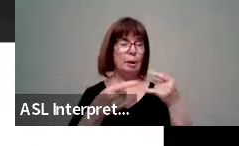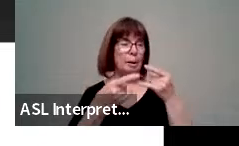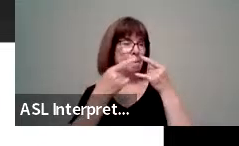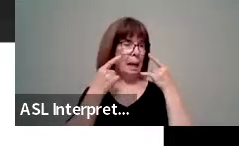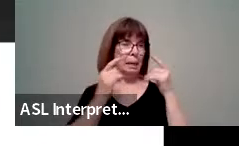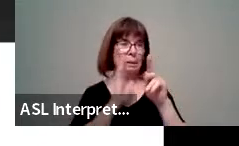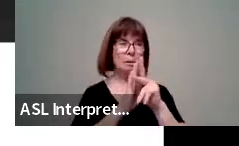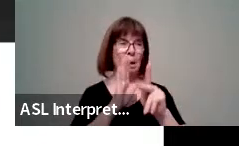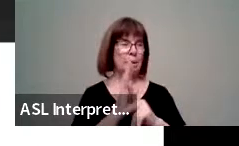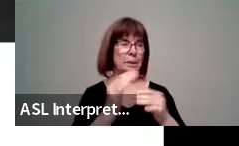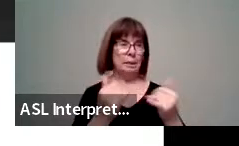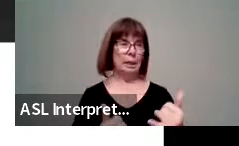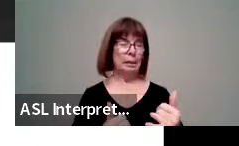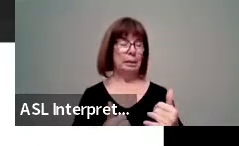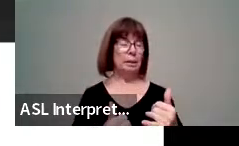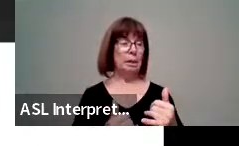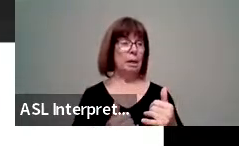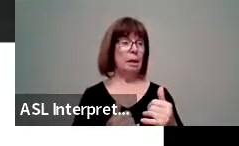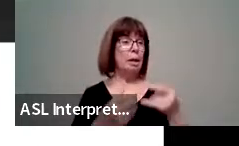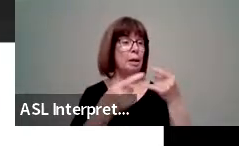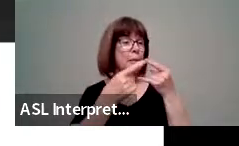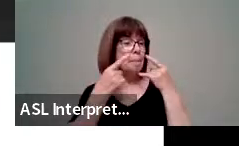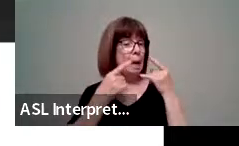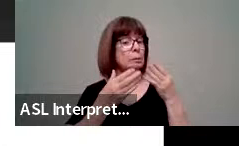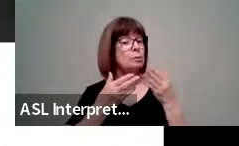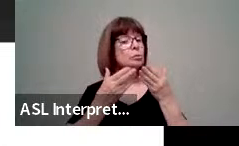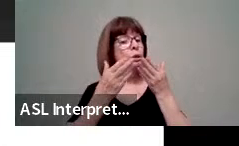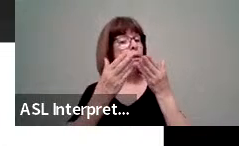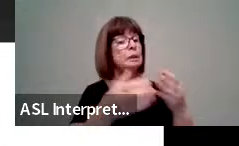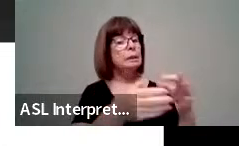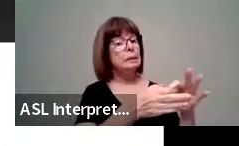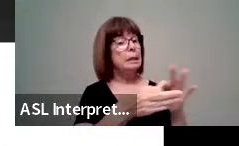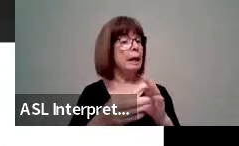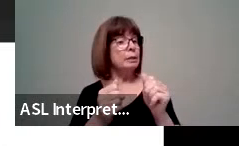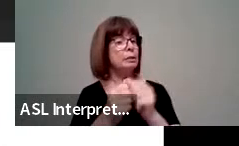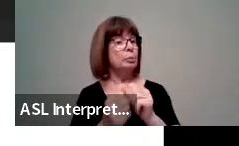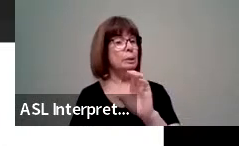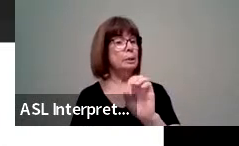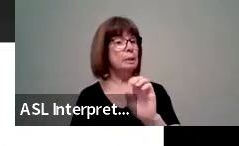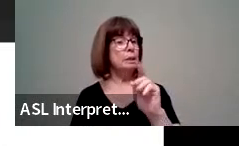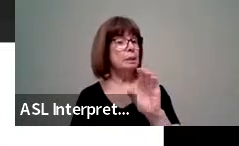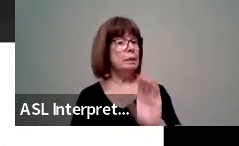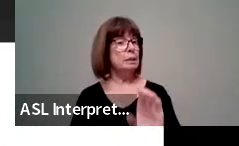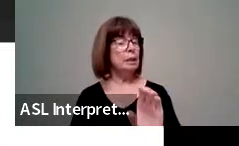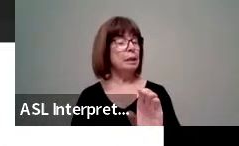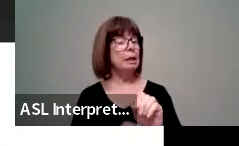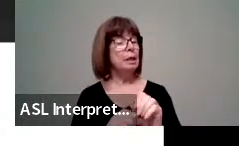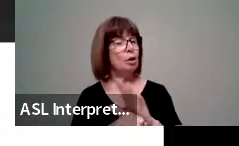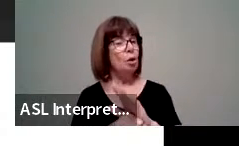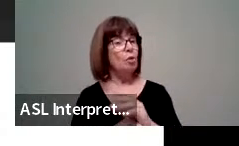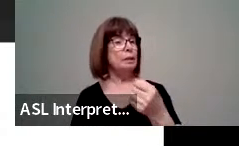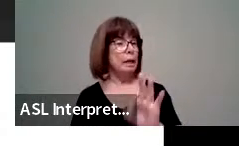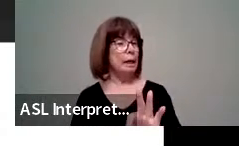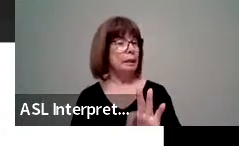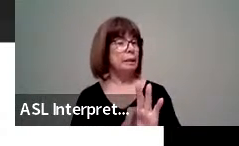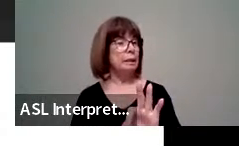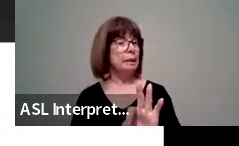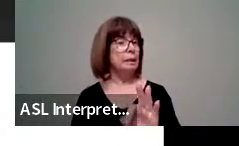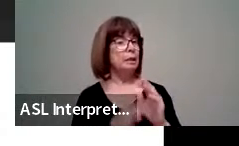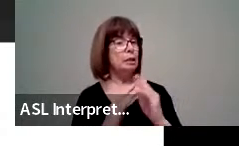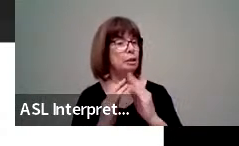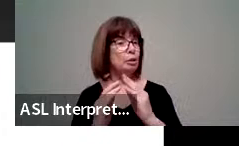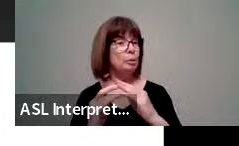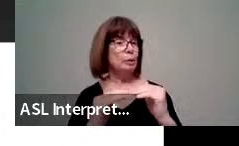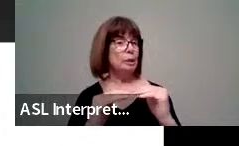time. Mask recommendations are now tied to CDC COVID-19 community levels around the state. Everybody